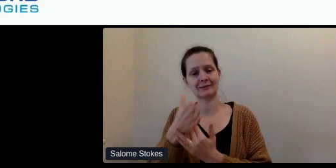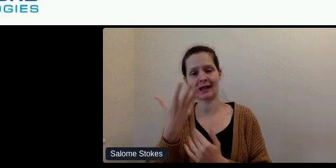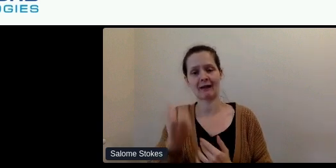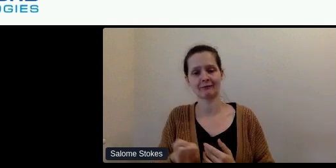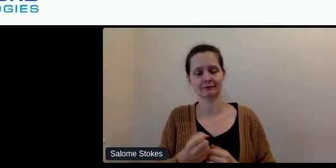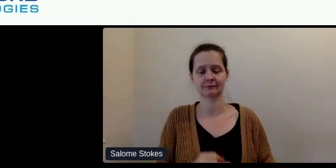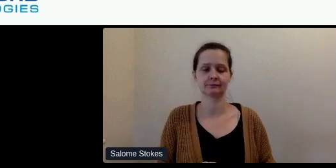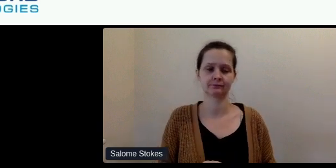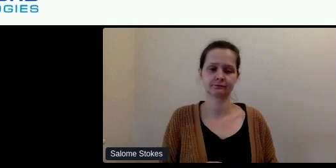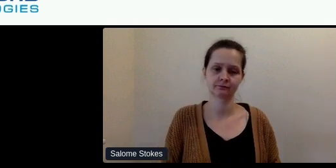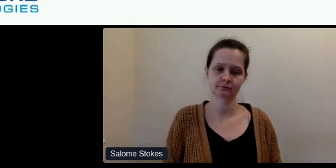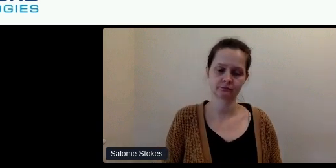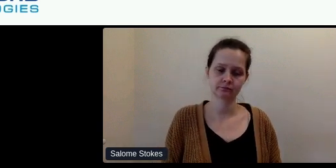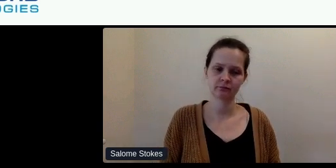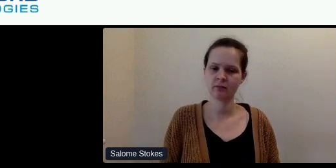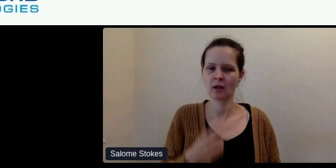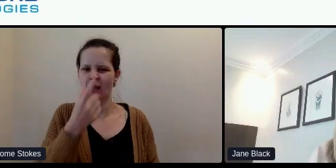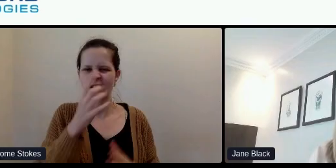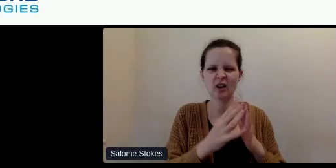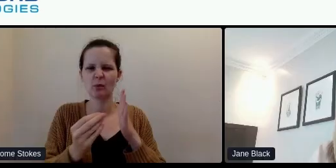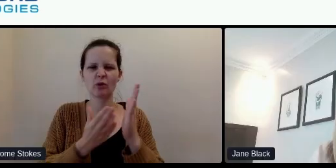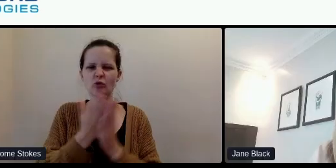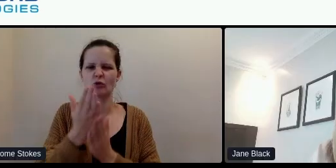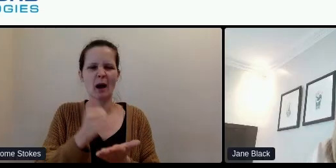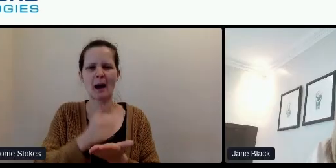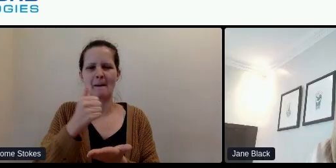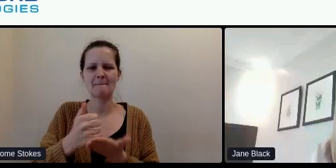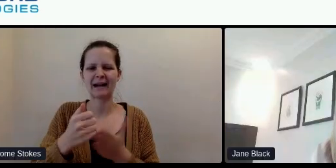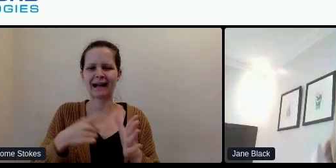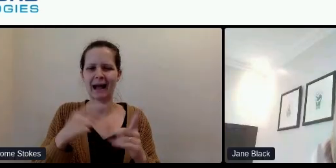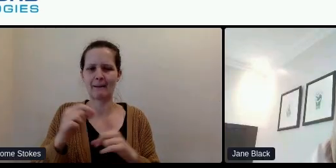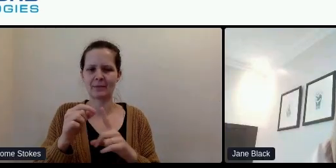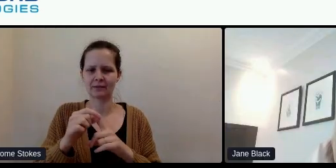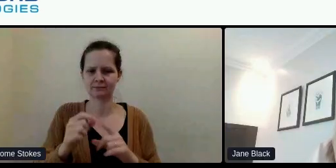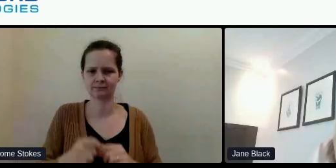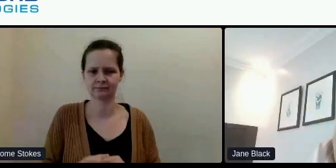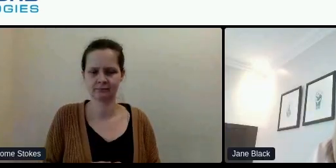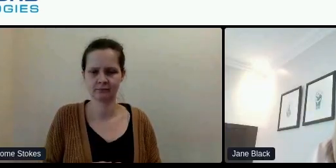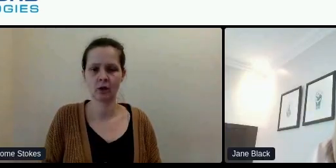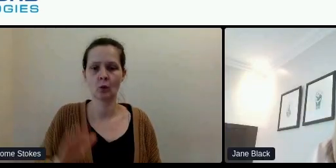website or a banking app or something like that. And this